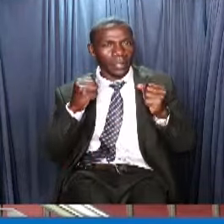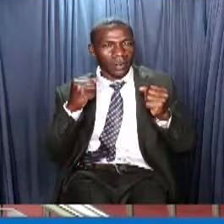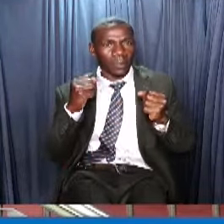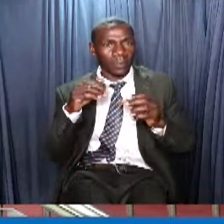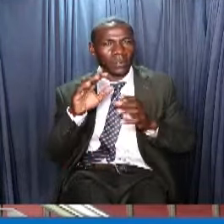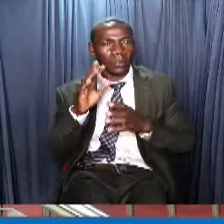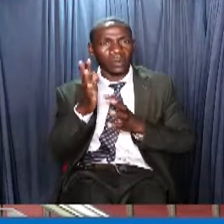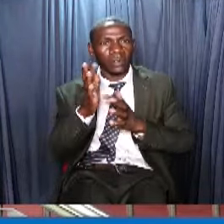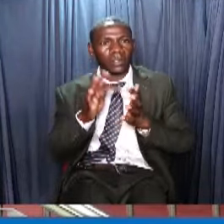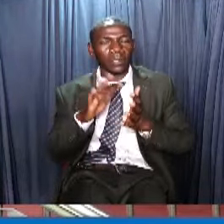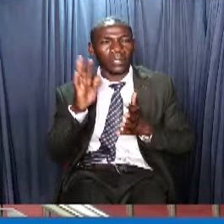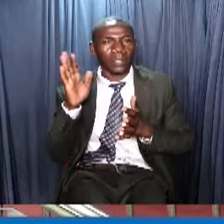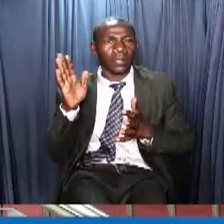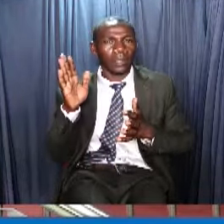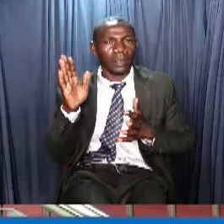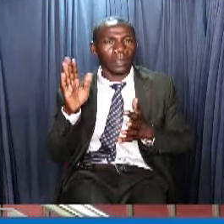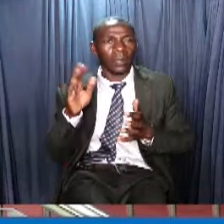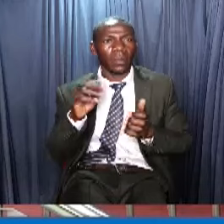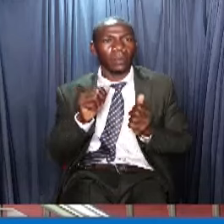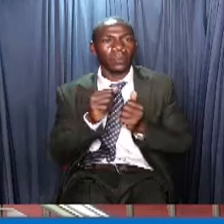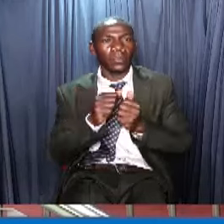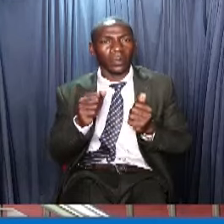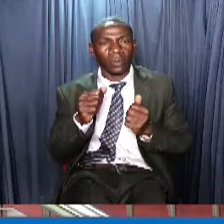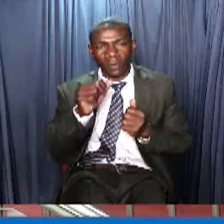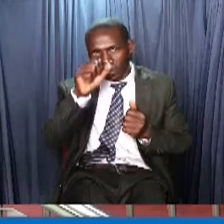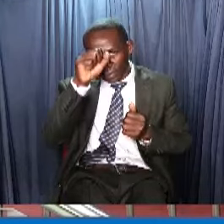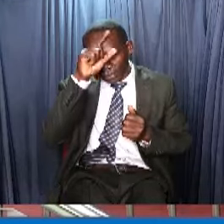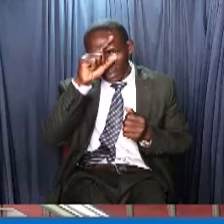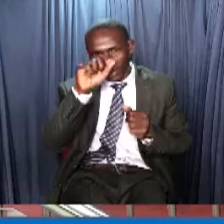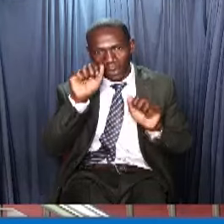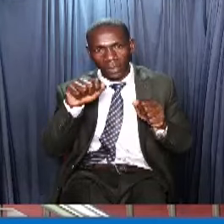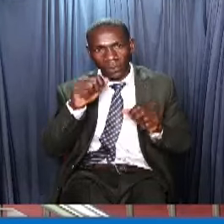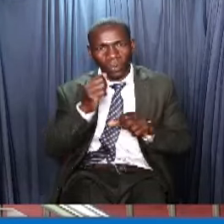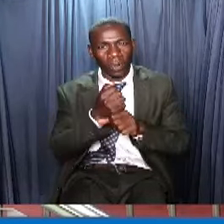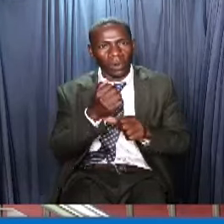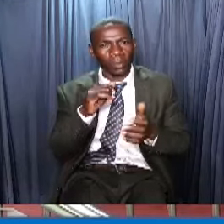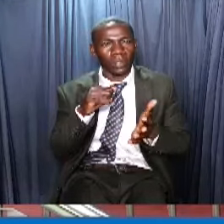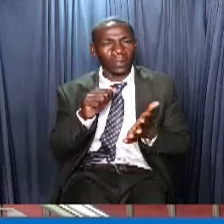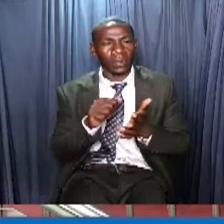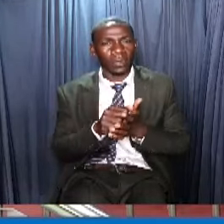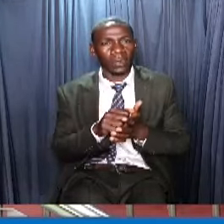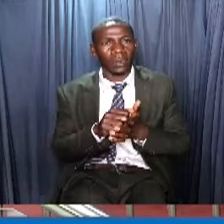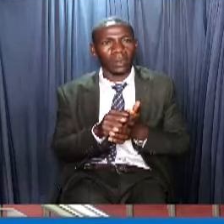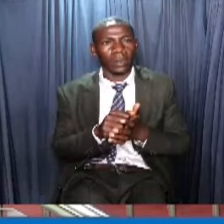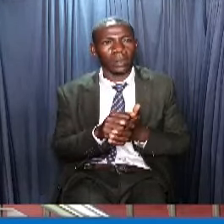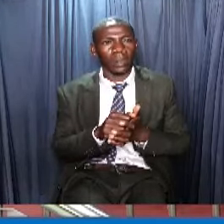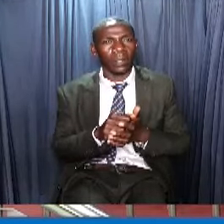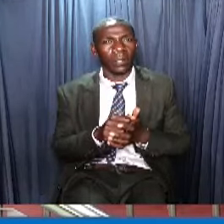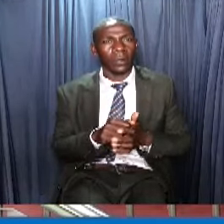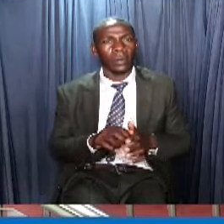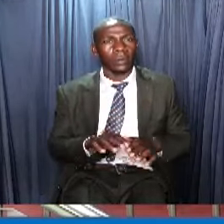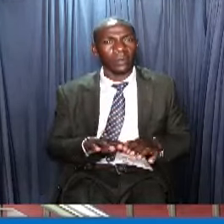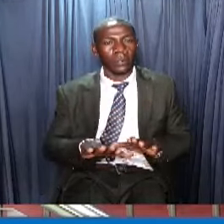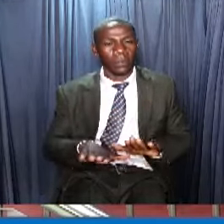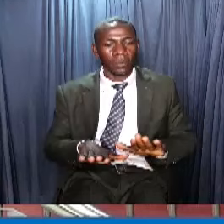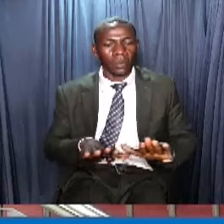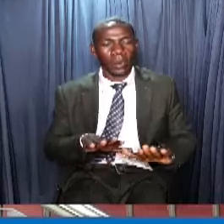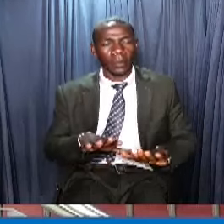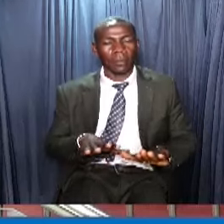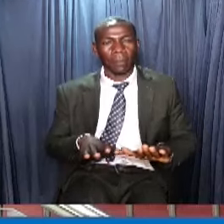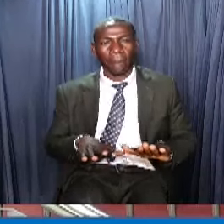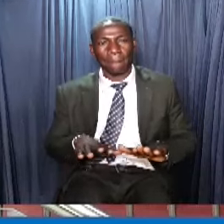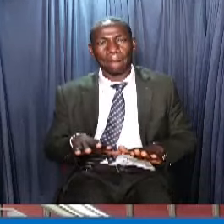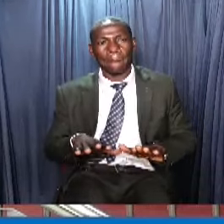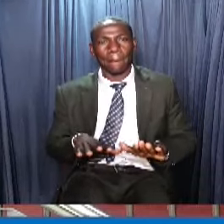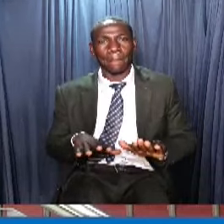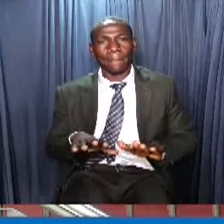led in the bush, the power is in Jesus. Bila ufahamu uwezo. But without understanding, you can't work. Unafanya kama zulia la mlangoni kila kitu. You are just made like a rug and